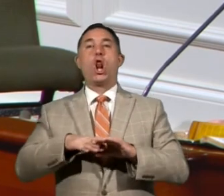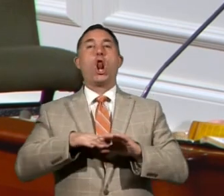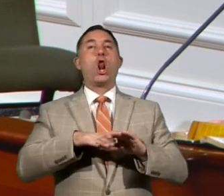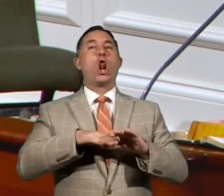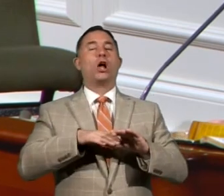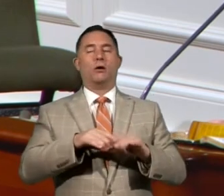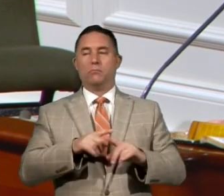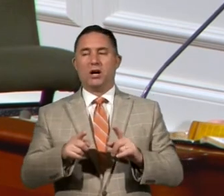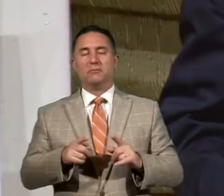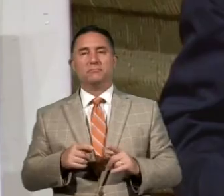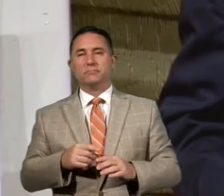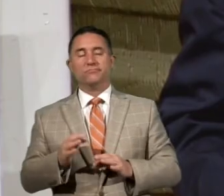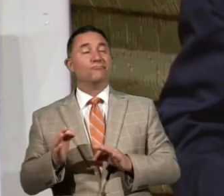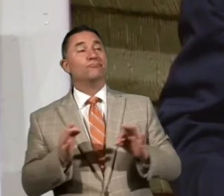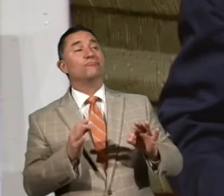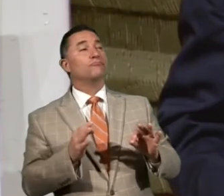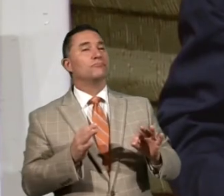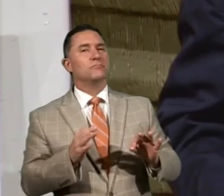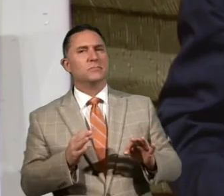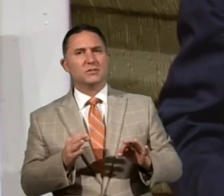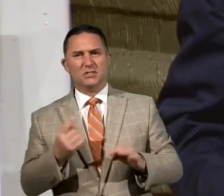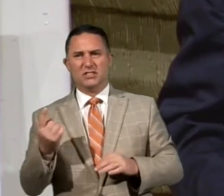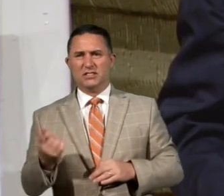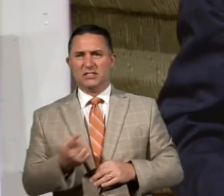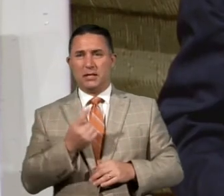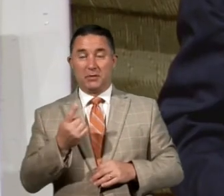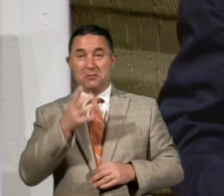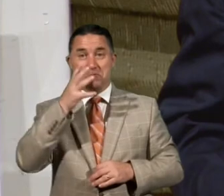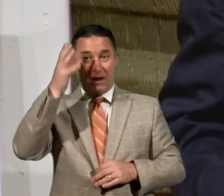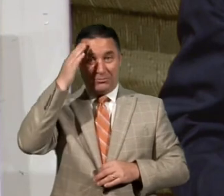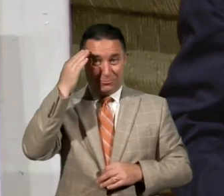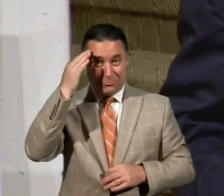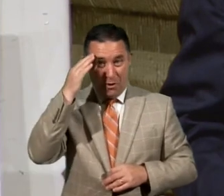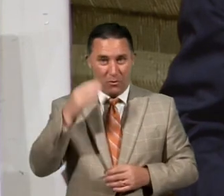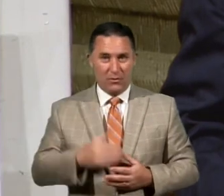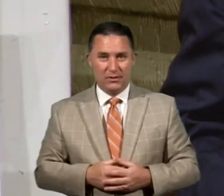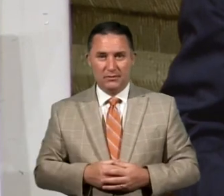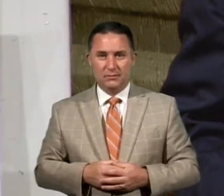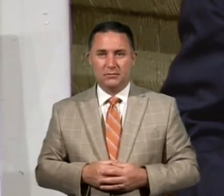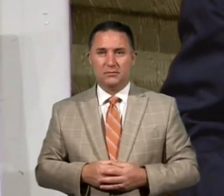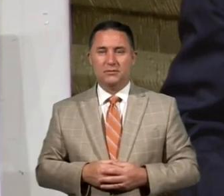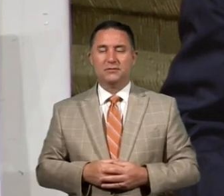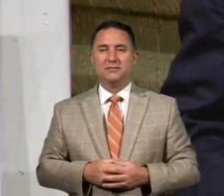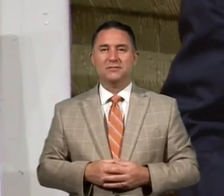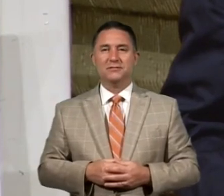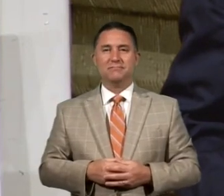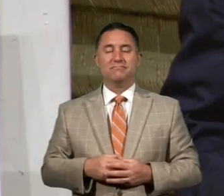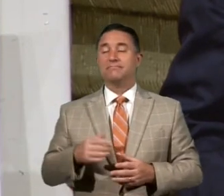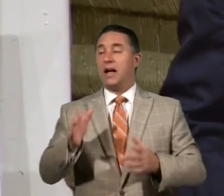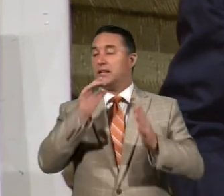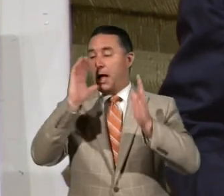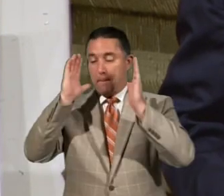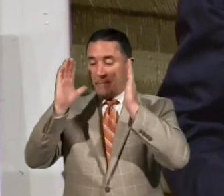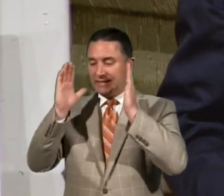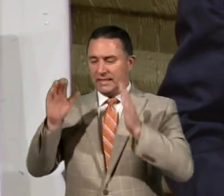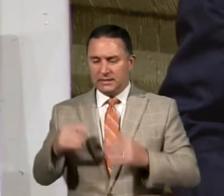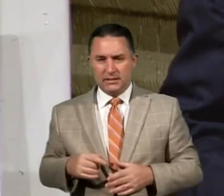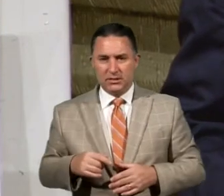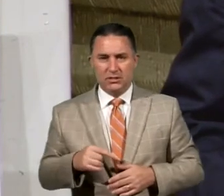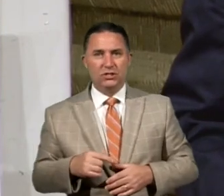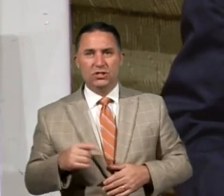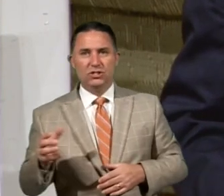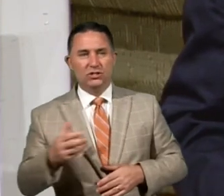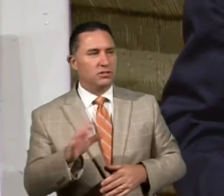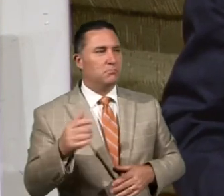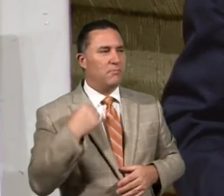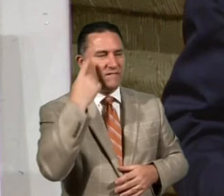But somehow I got distracted and she did something, and parents know this. I wasn't paying attention, and she said, and she reached up